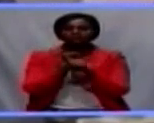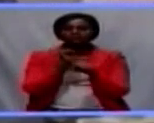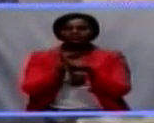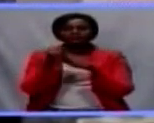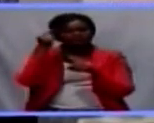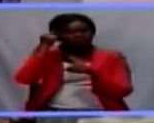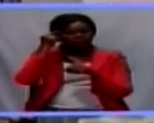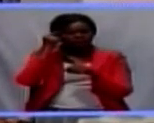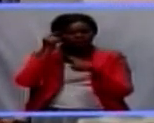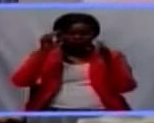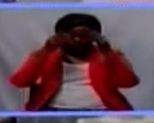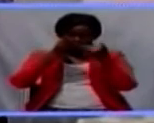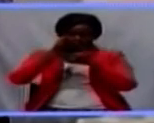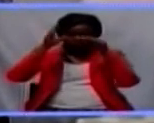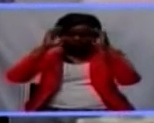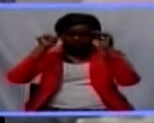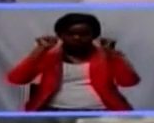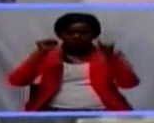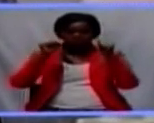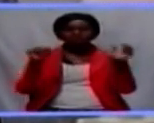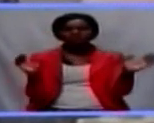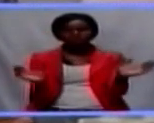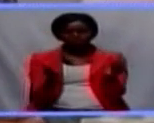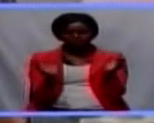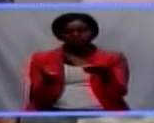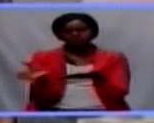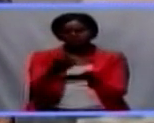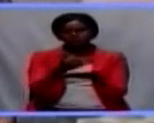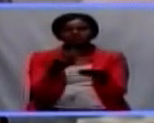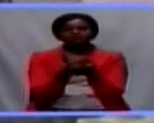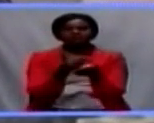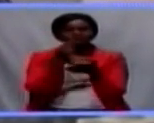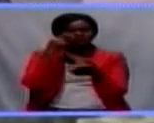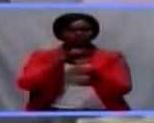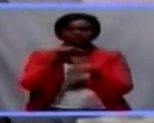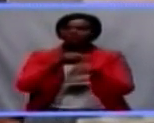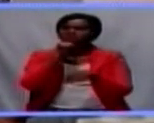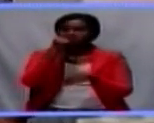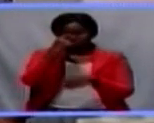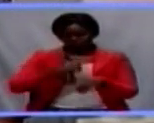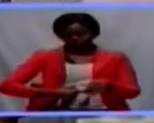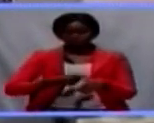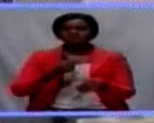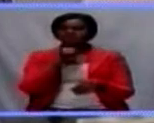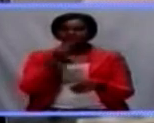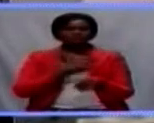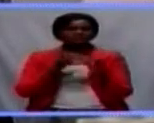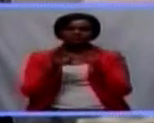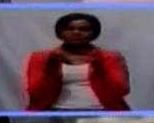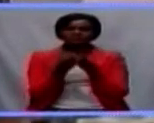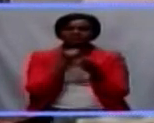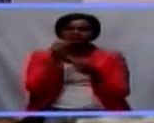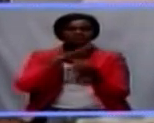government through the president to mobilize revenues for the nation. It's not about me, it's not about my family. Indeed, it's not even